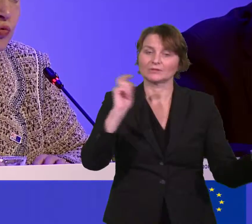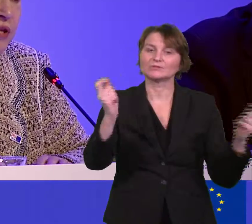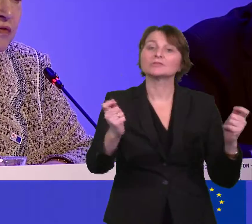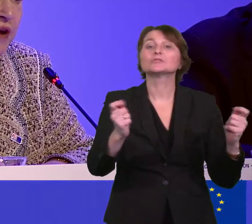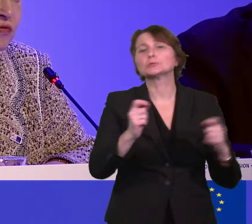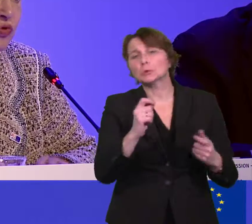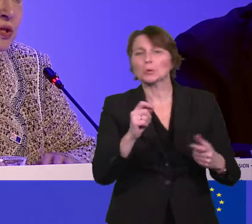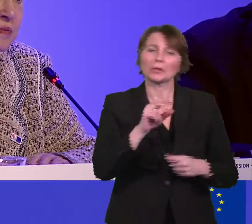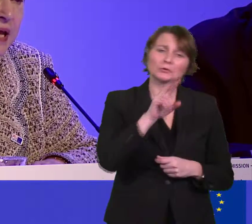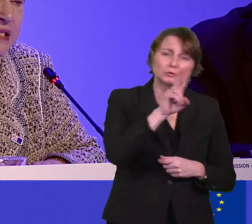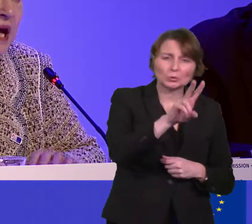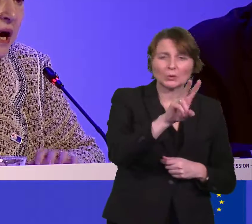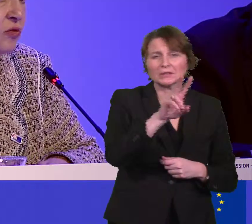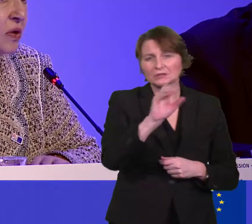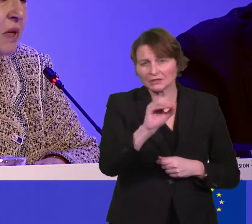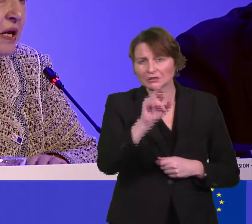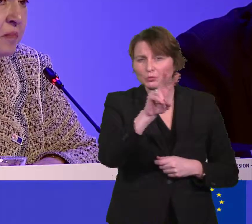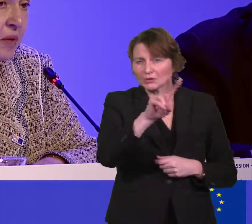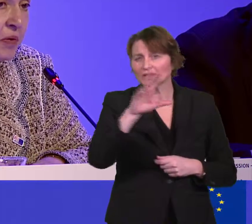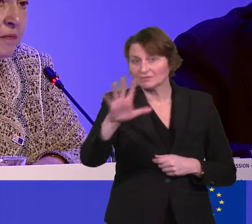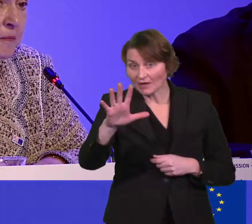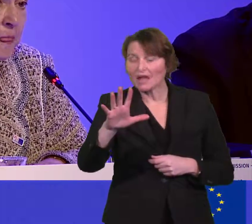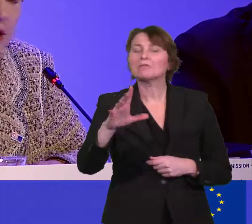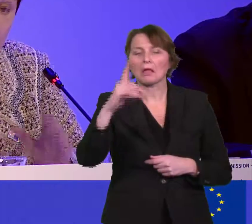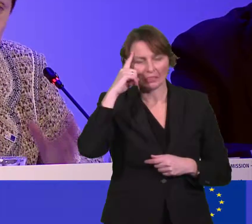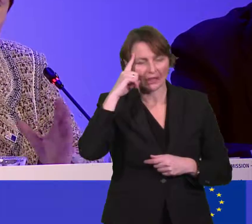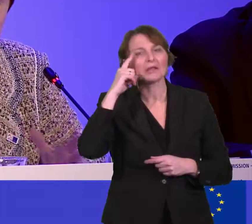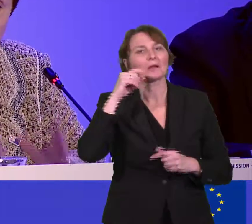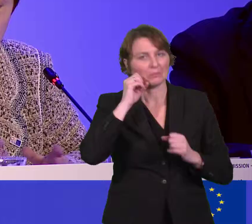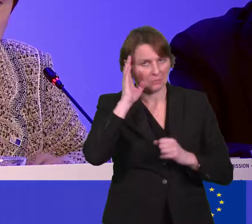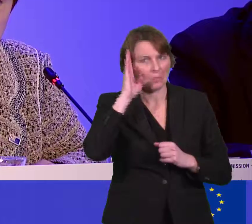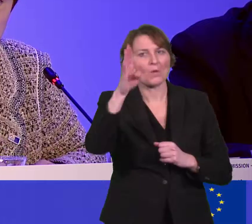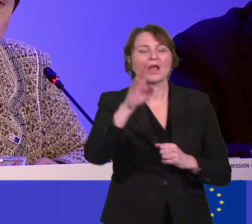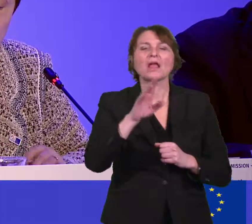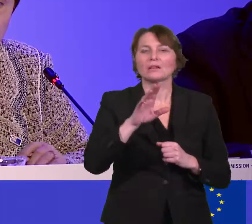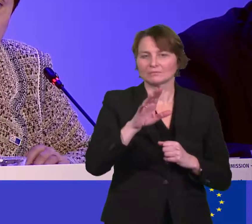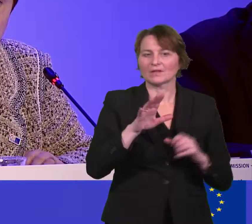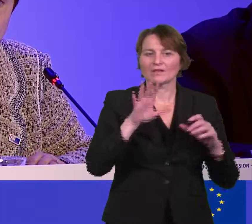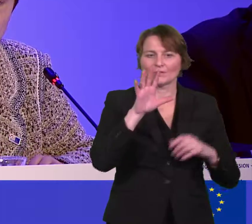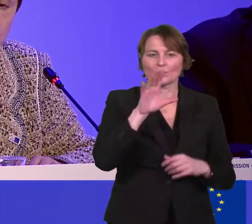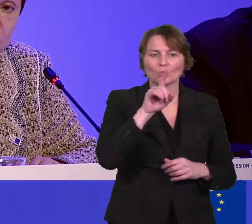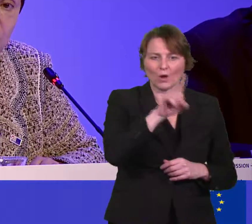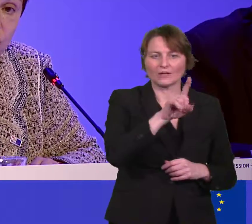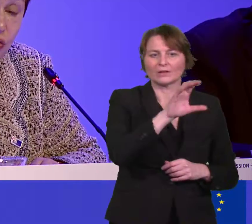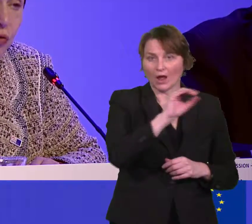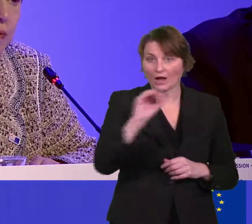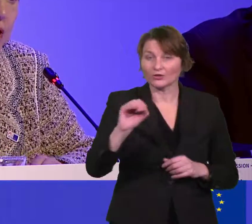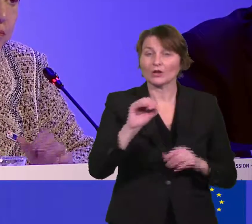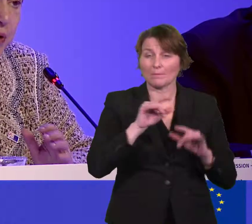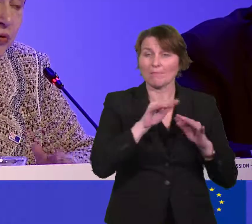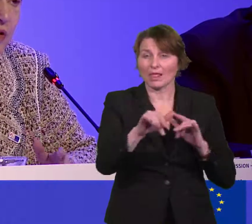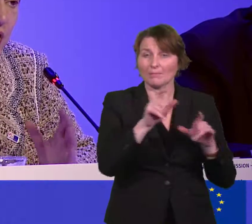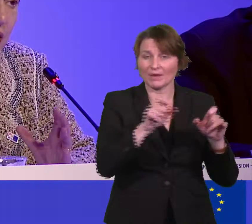by 2025 to displace 100 million people. In this context, it is very important that we in